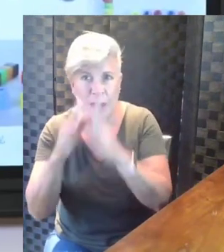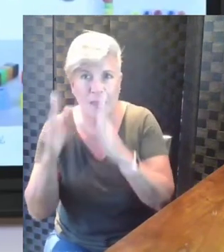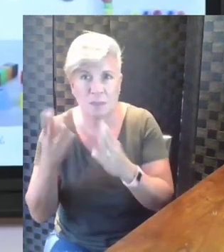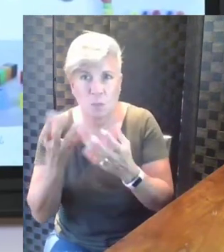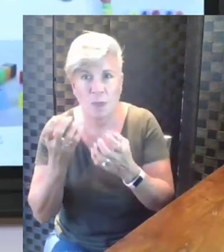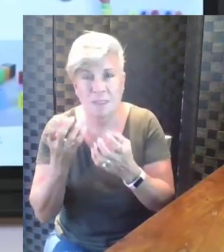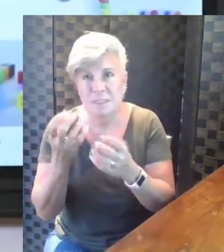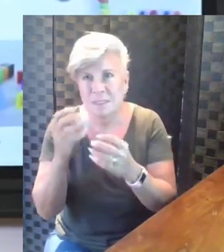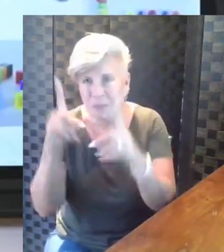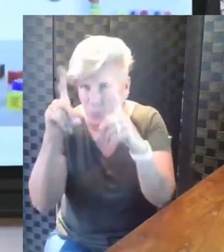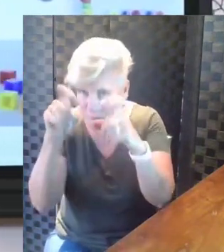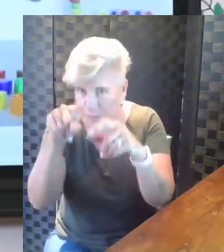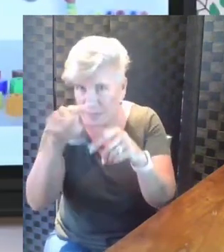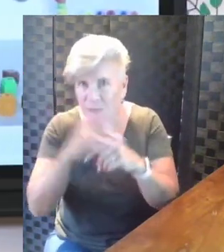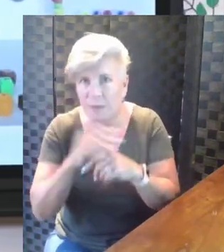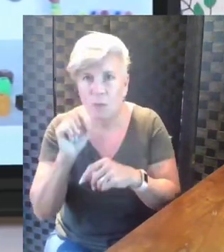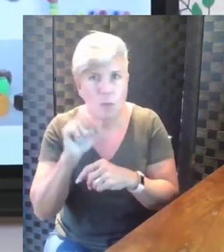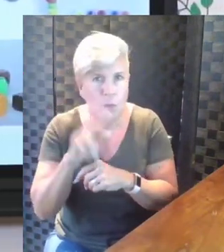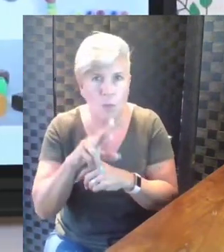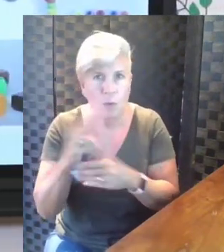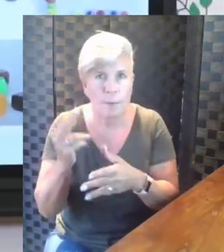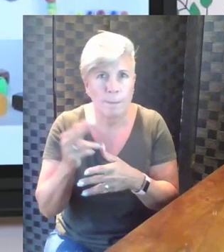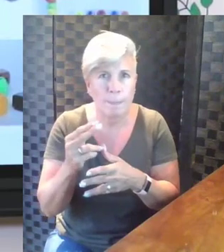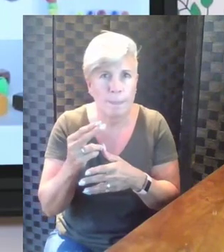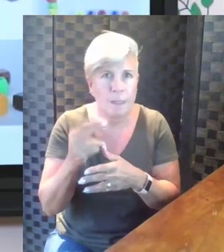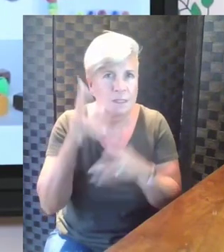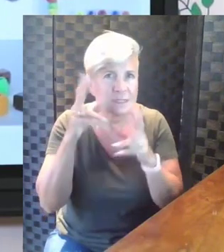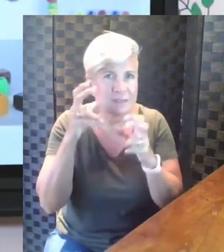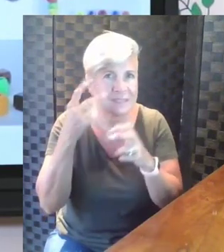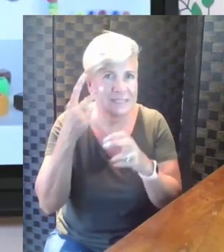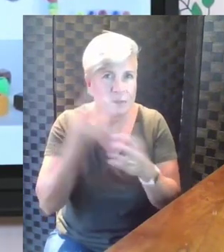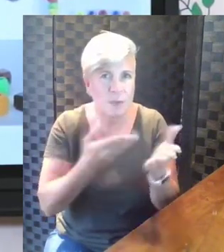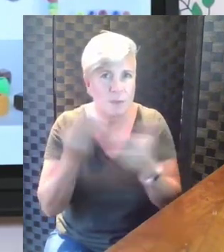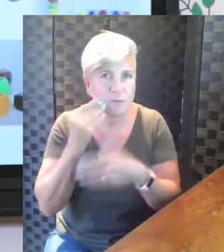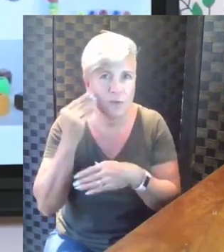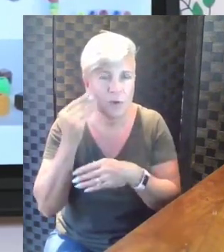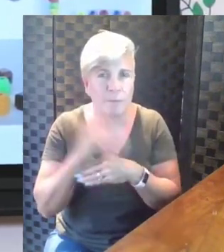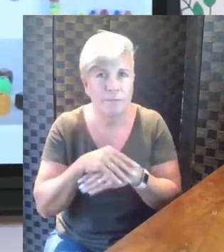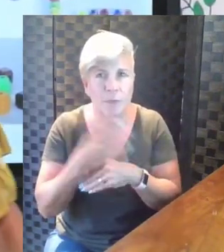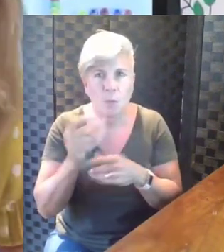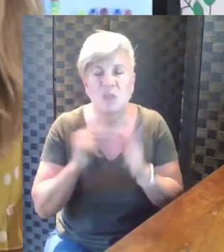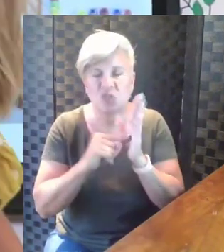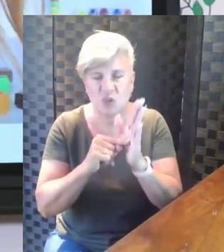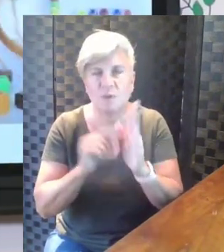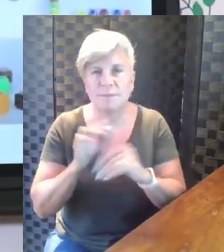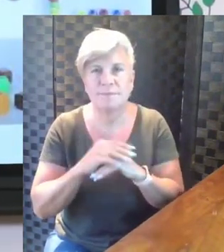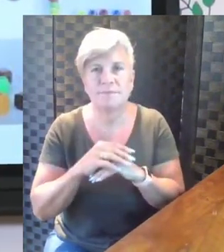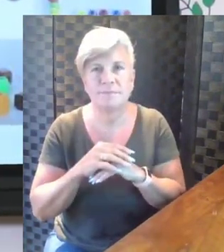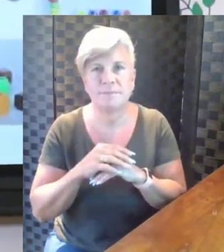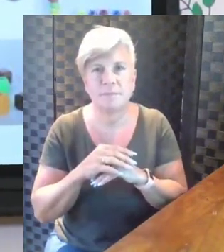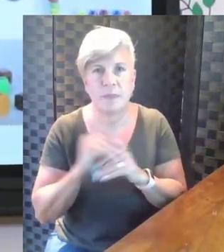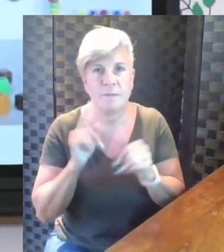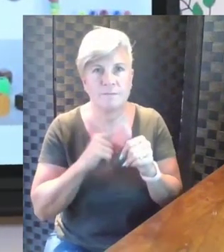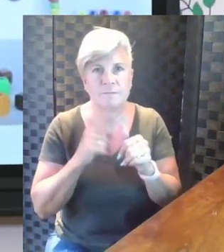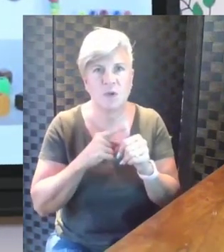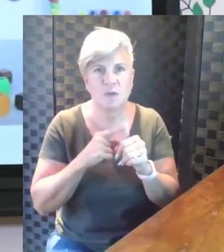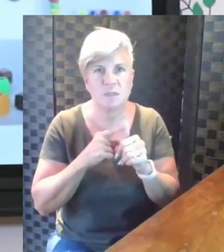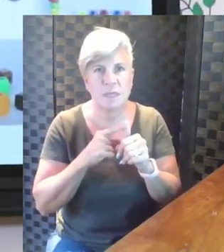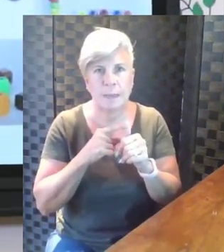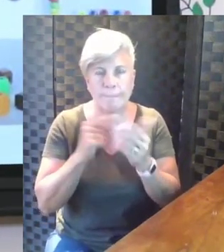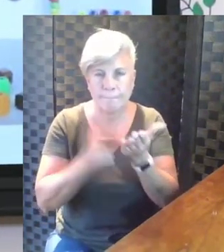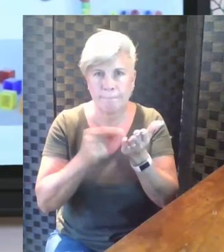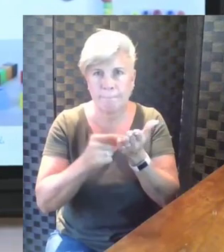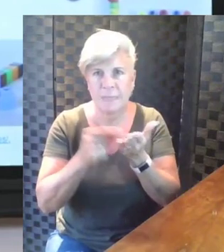to take a picture of the screen, or you can just listen and see what I brought from home. So I want to show you. First on the list are